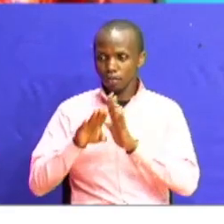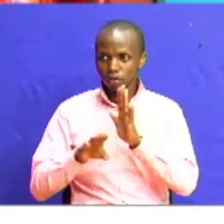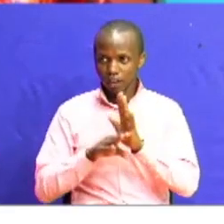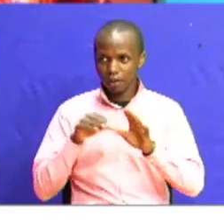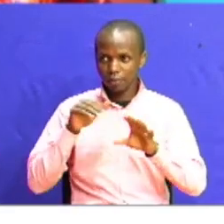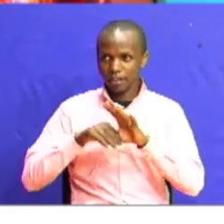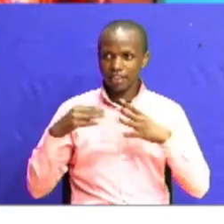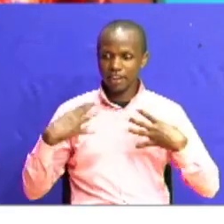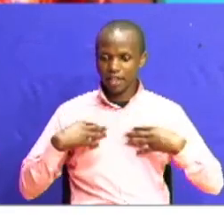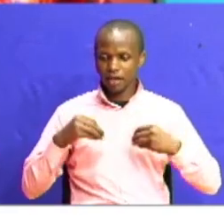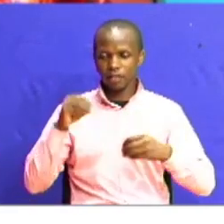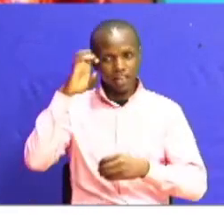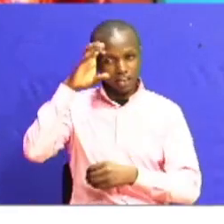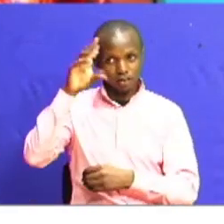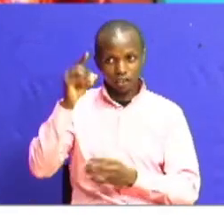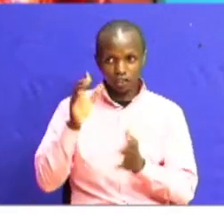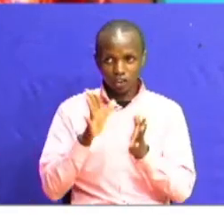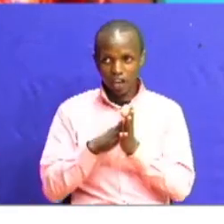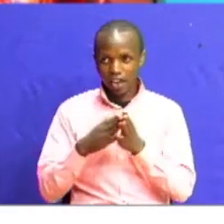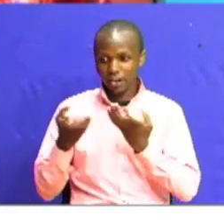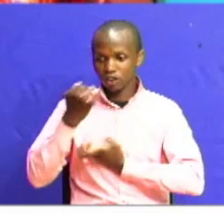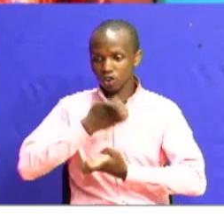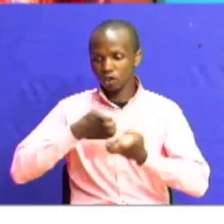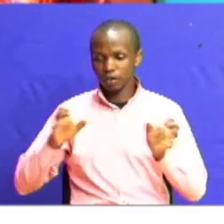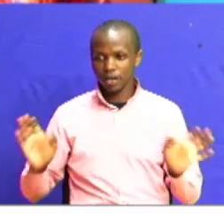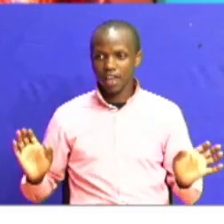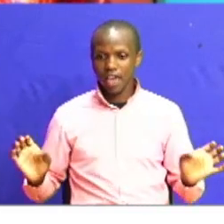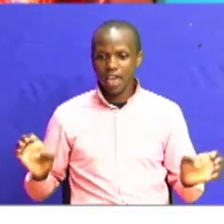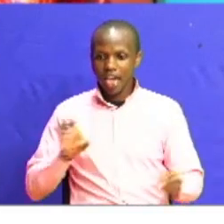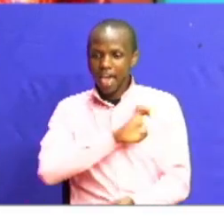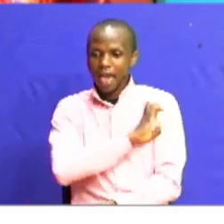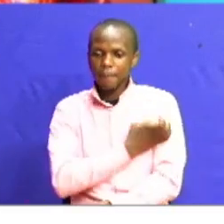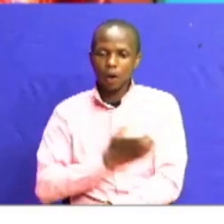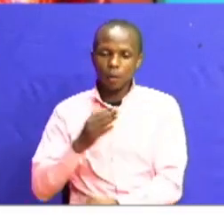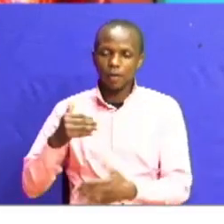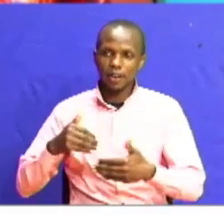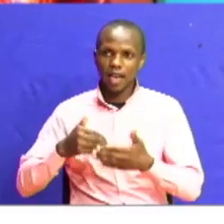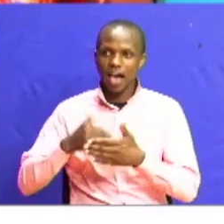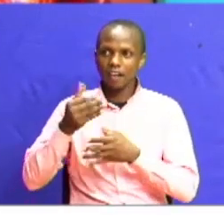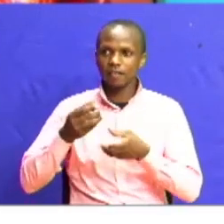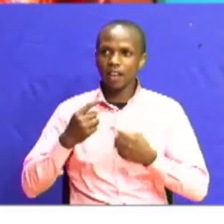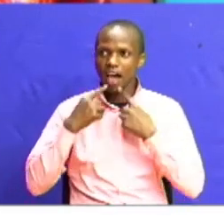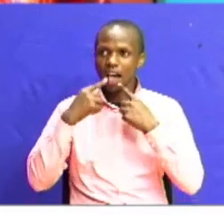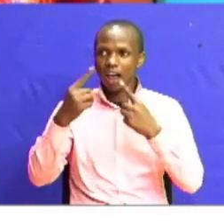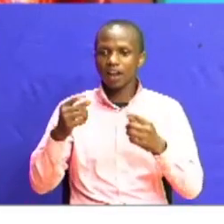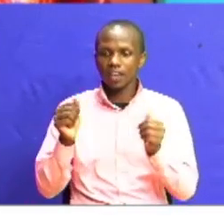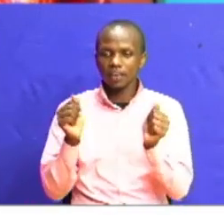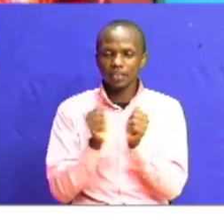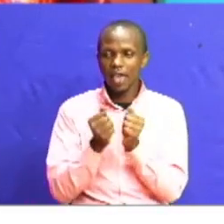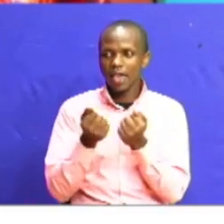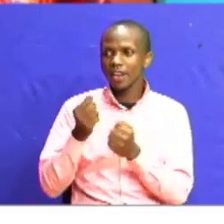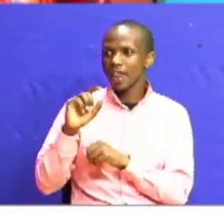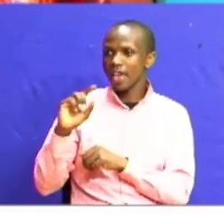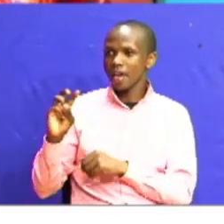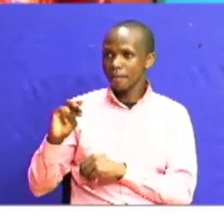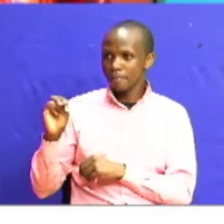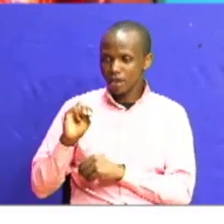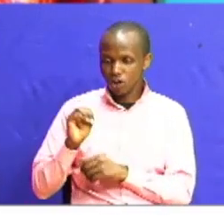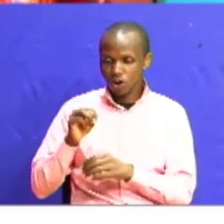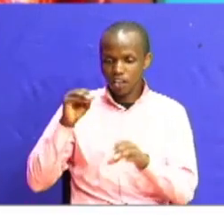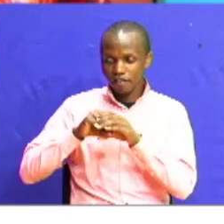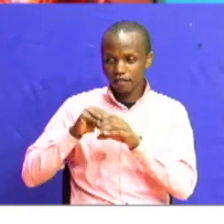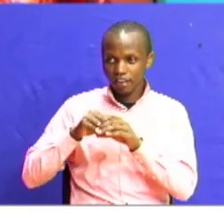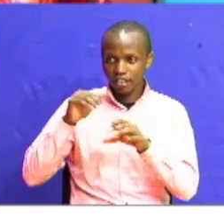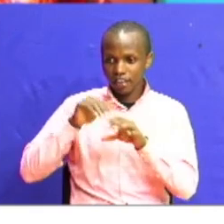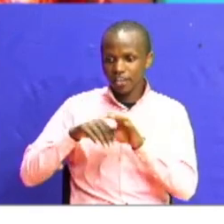health, education and economic empowerment after it announced a 210 million Kenya shillings investment in